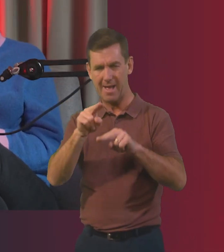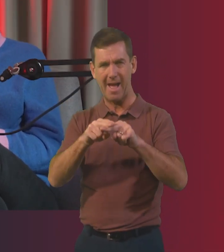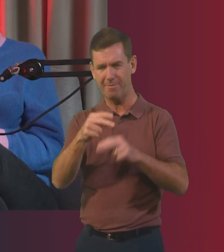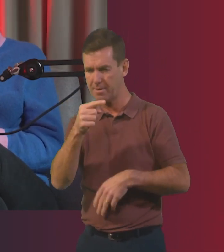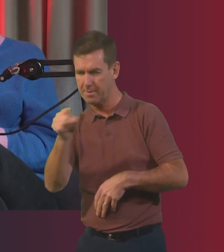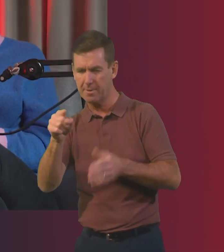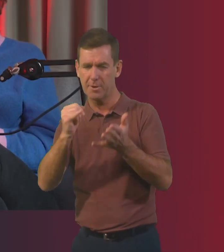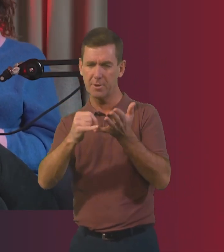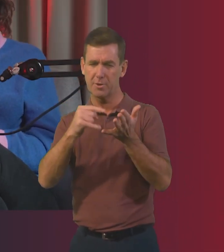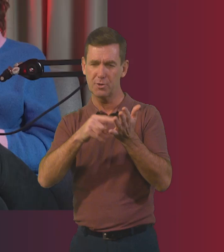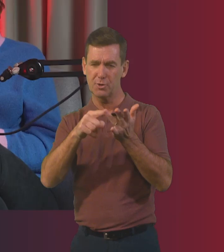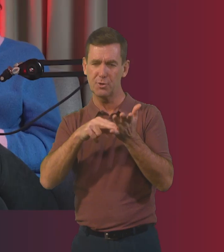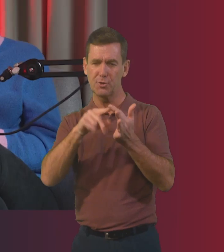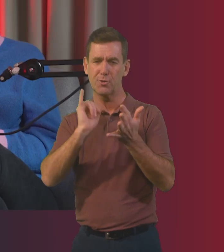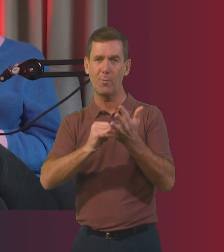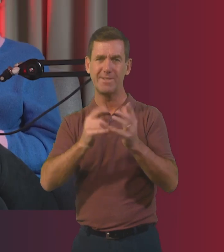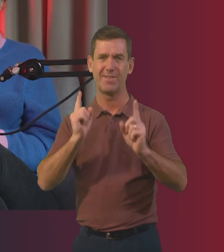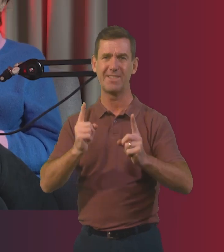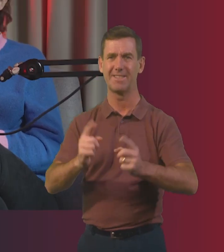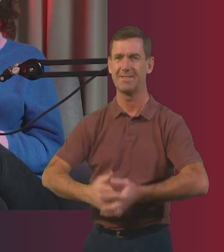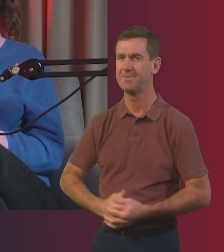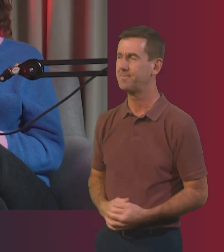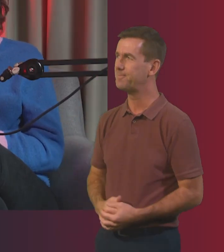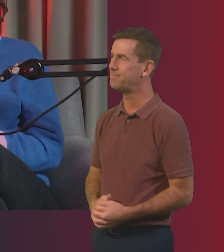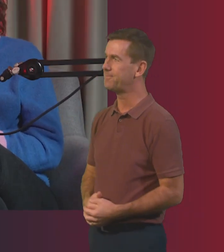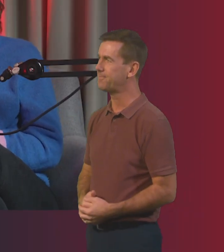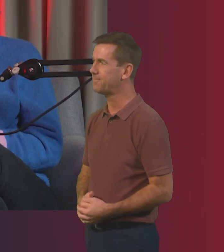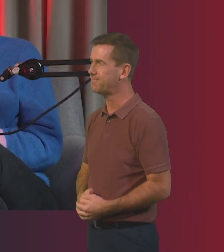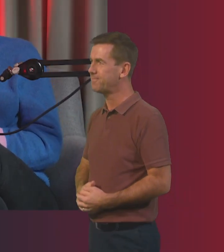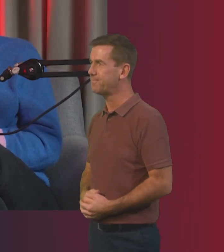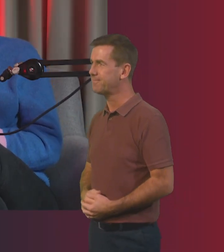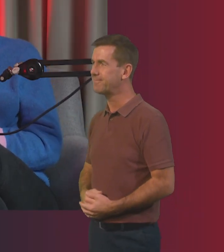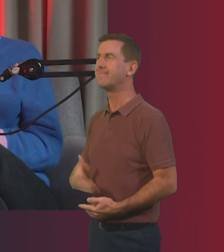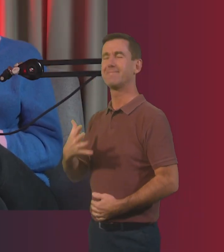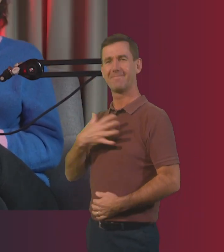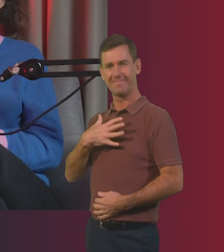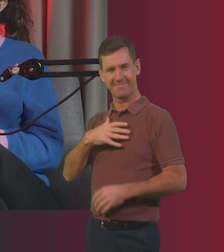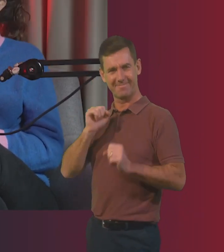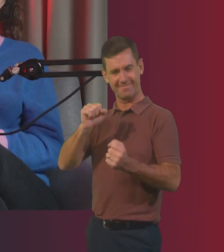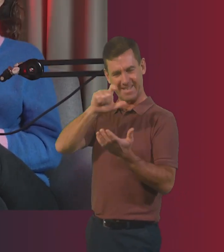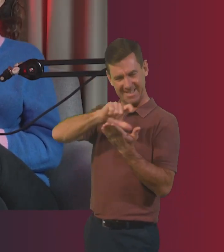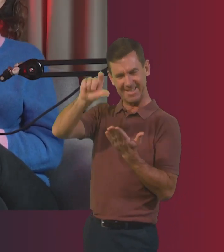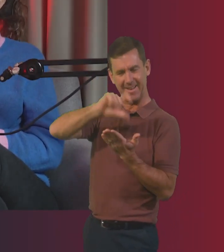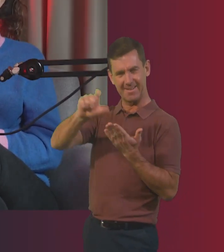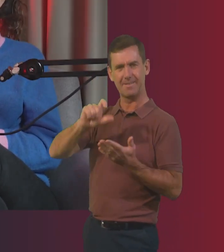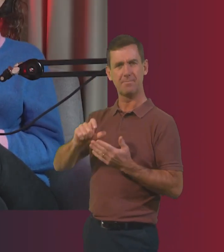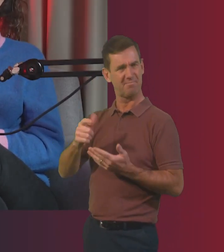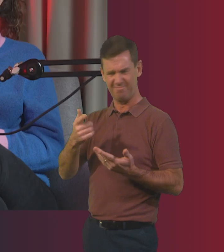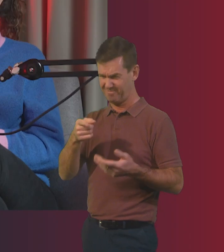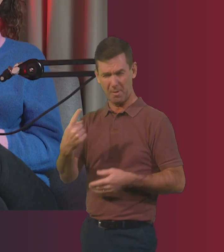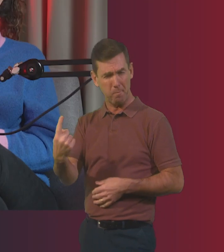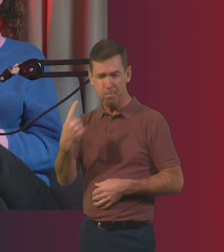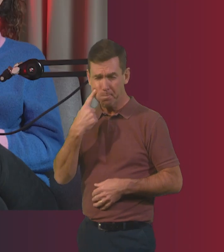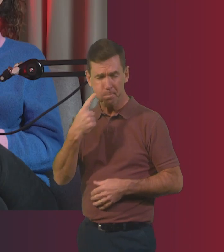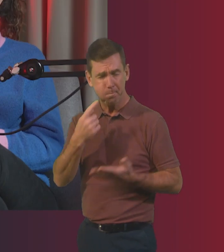Tasha_F_Stones. It was already a Tasha Stones on Instagram. Oh, that's why. Okay. Yeah. Okay. But yeah, it's just things like that, really